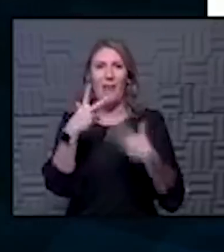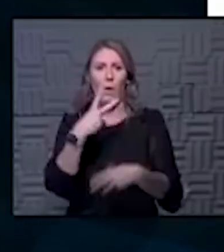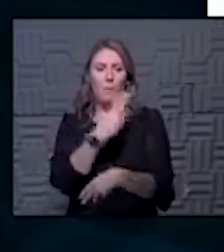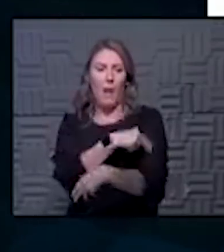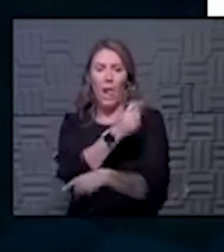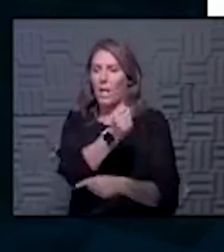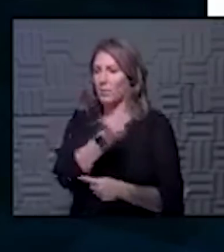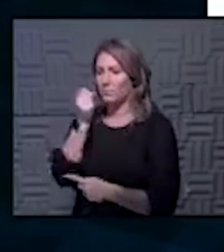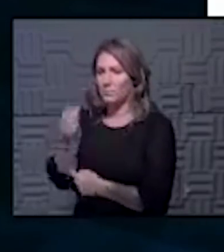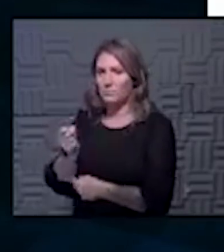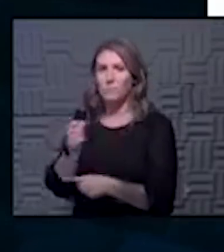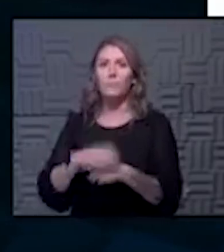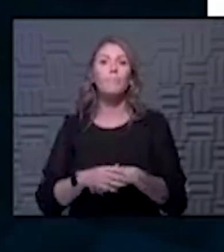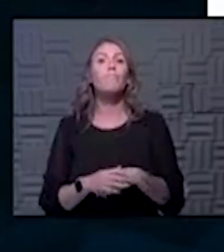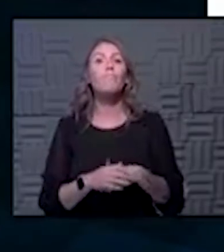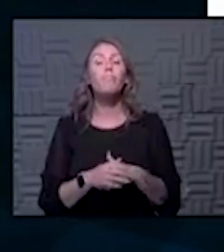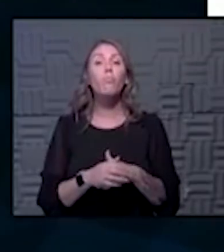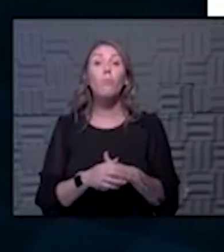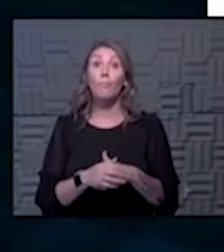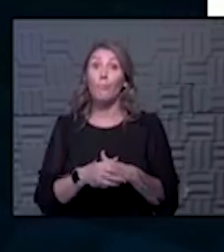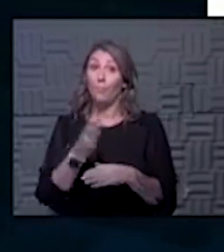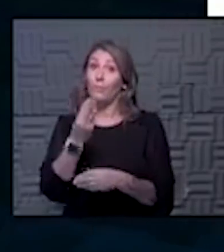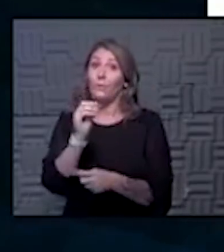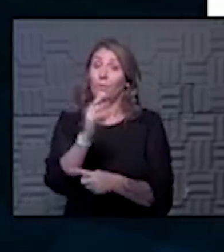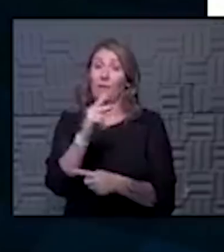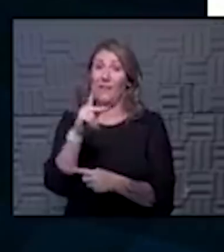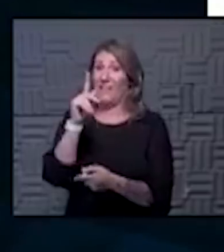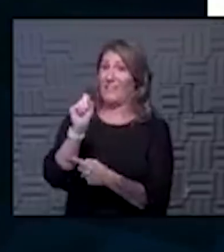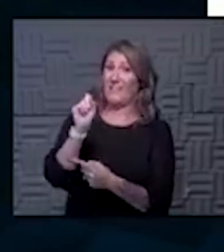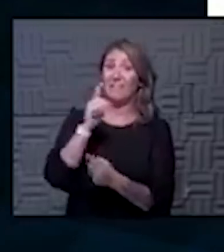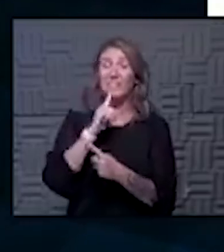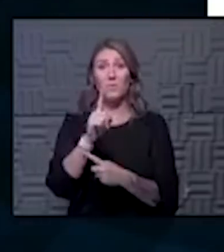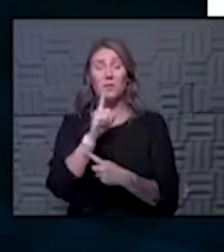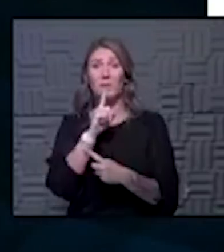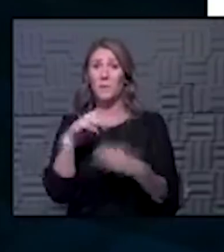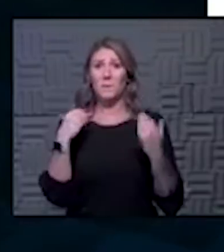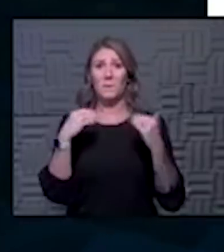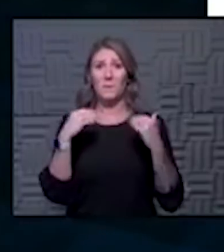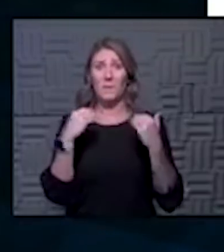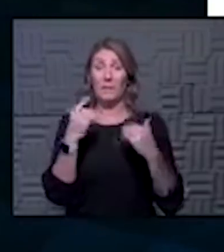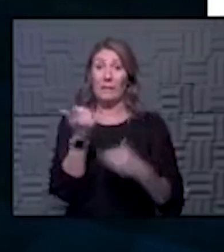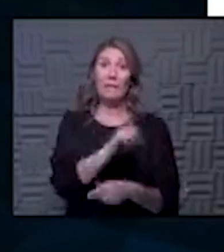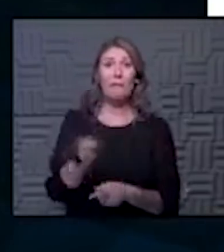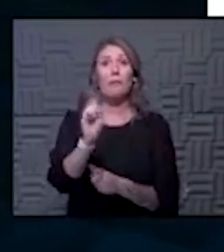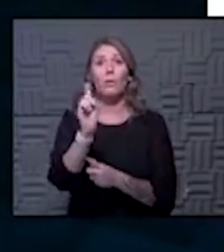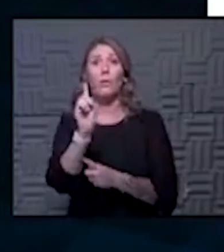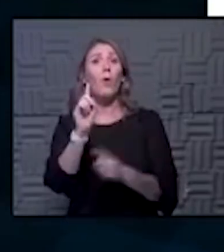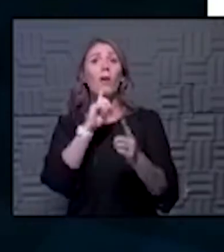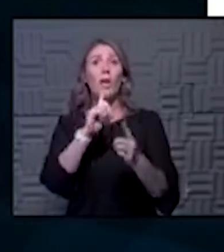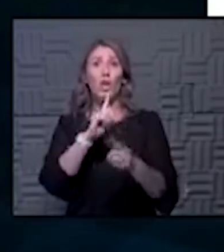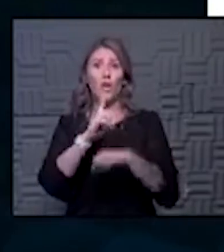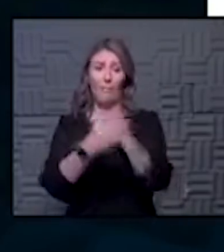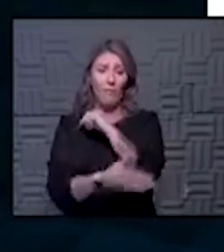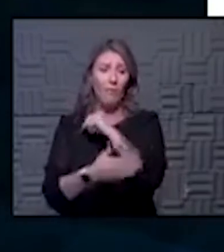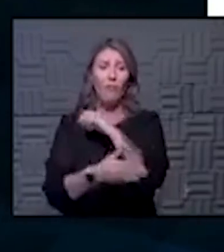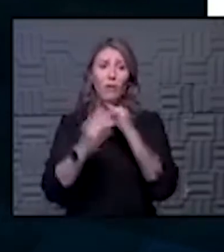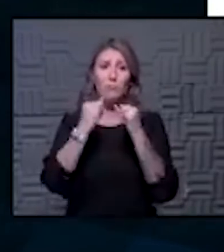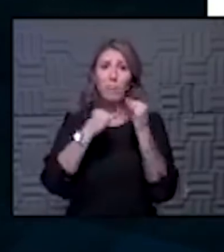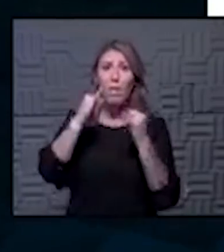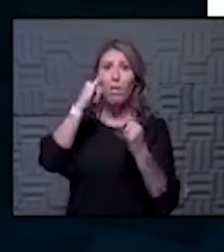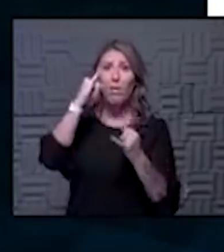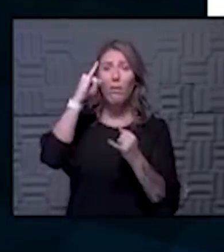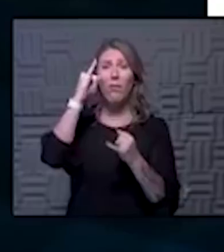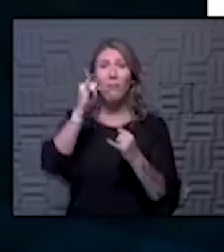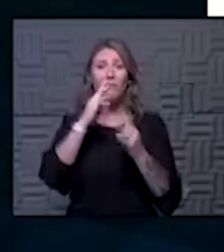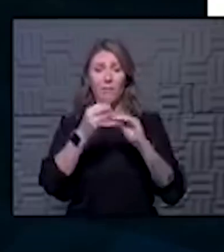can see Missouri and Kansas really giving a run anywhere in the country a run for their money right now as far as the